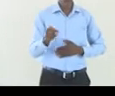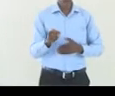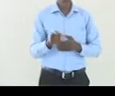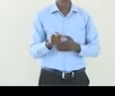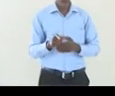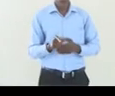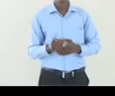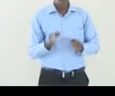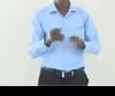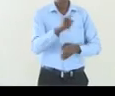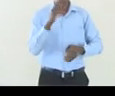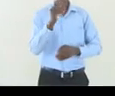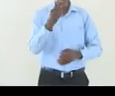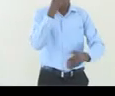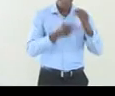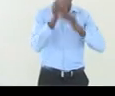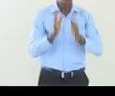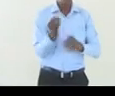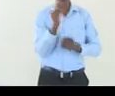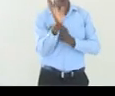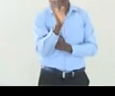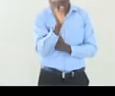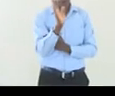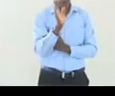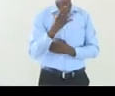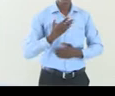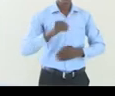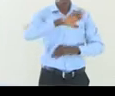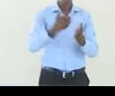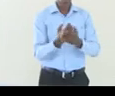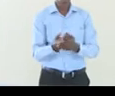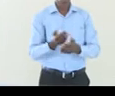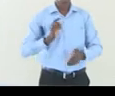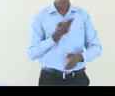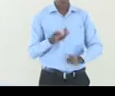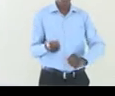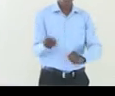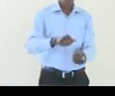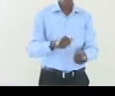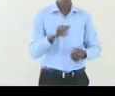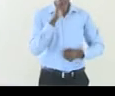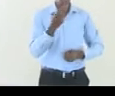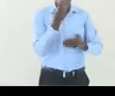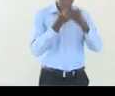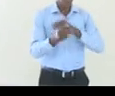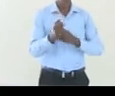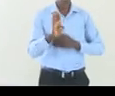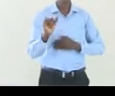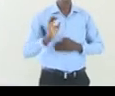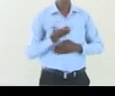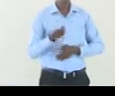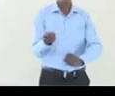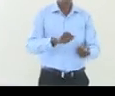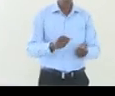if you are really a prophet of God, and all of us who are baptized are prophets by virtue of our